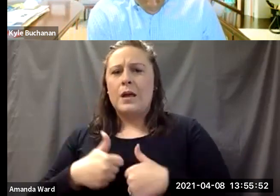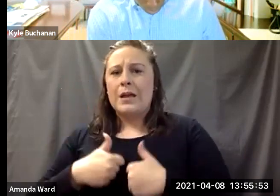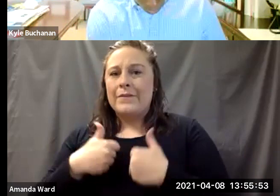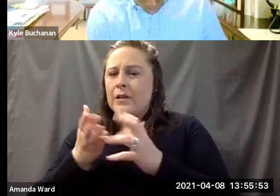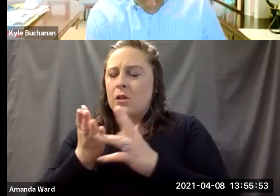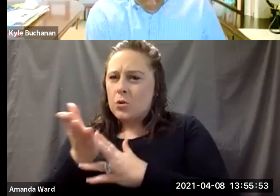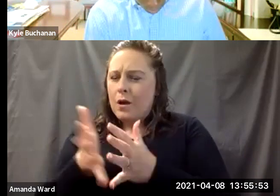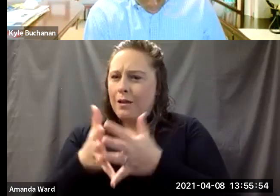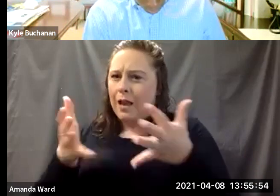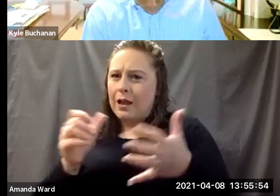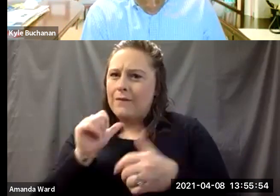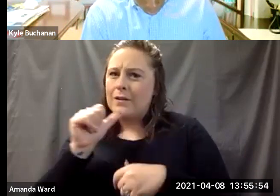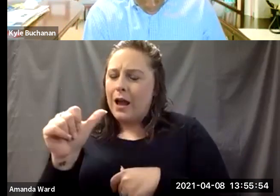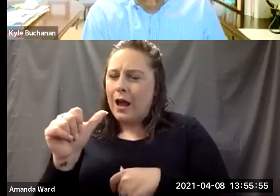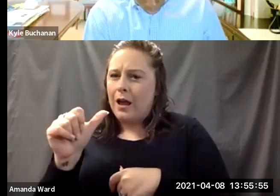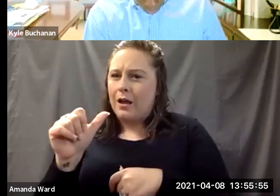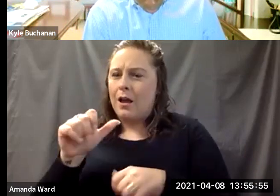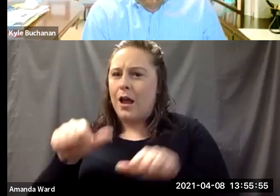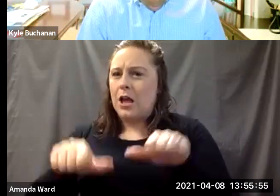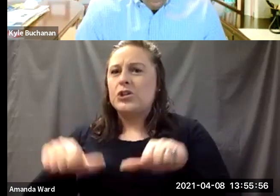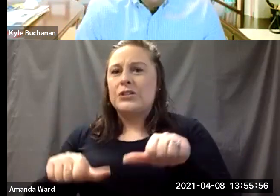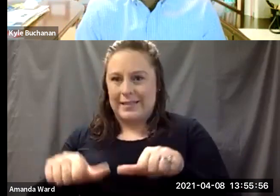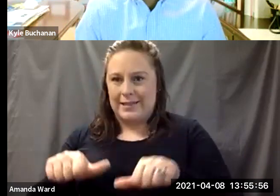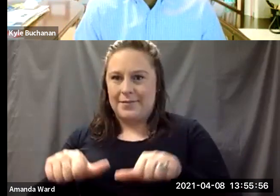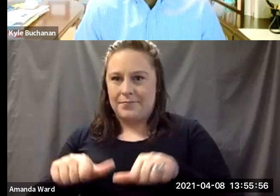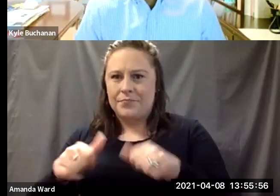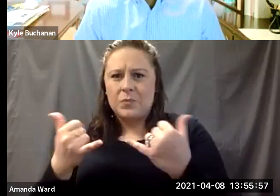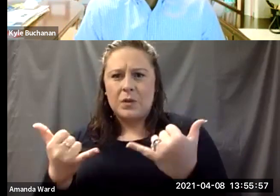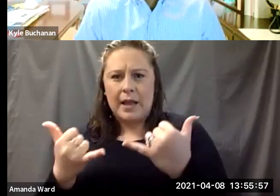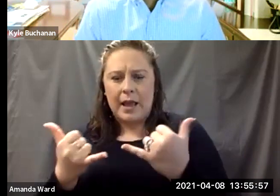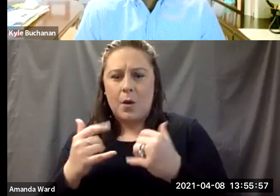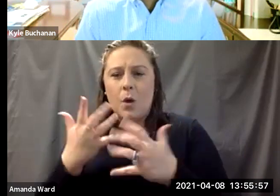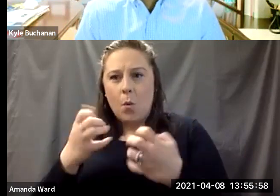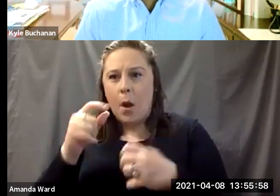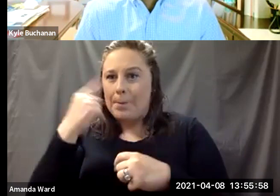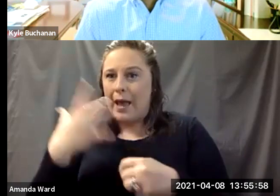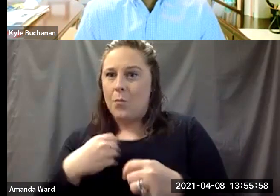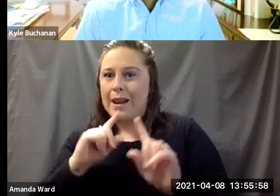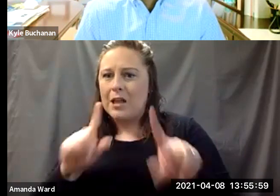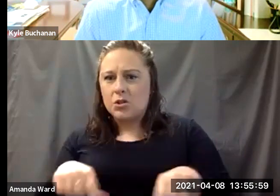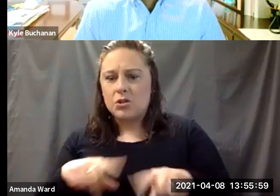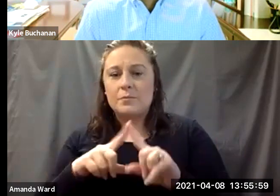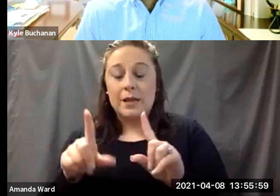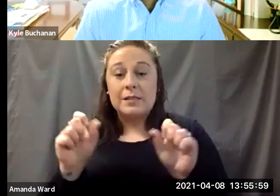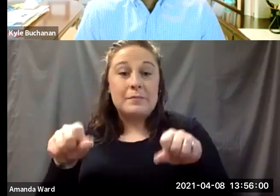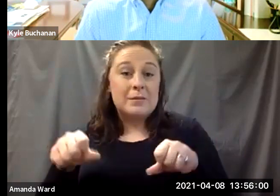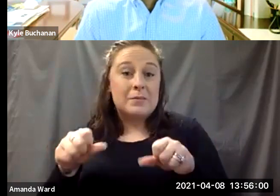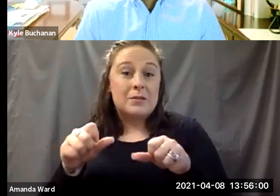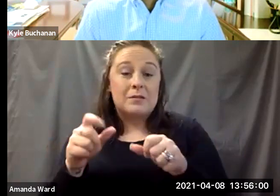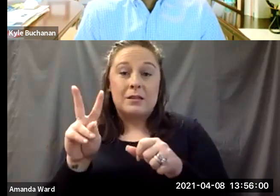and we would like black and white answers, and we don't have those. It's possible that the virus will just kind